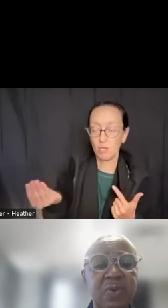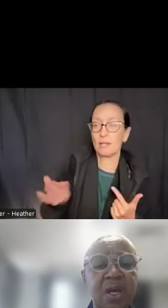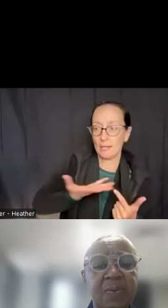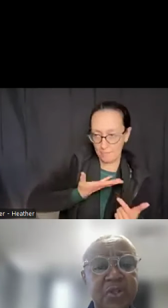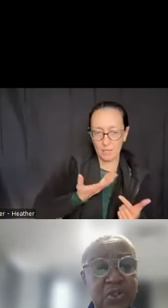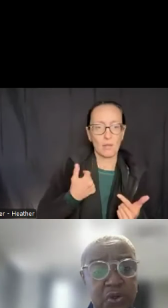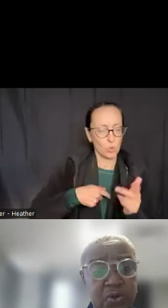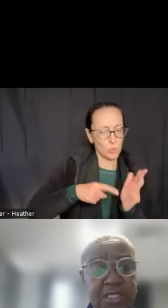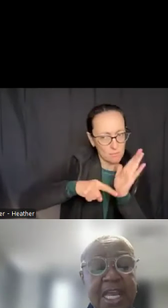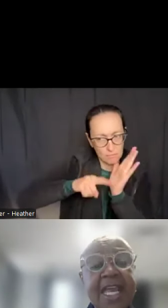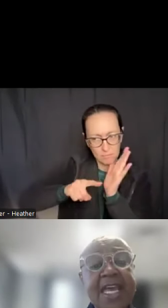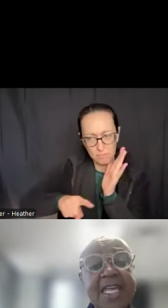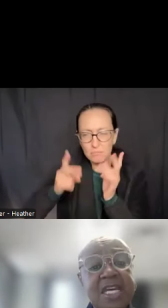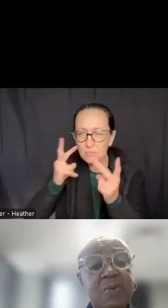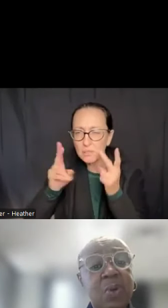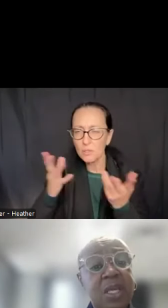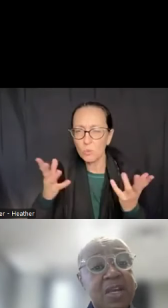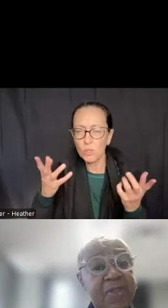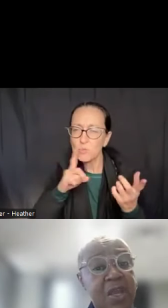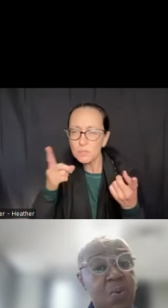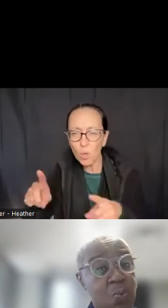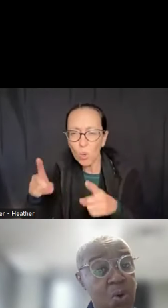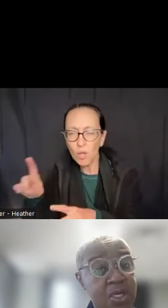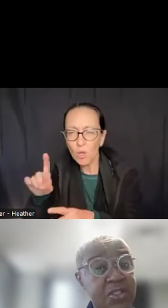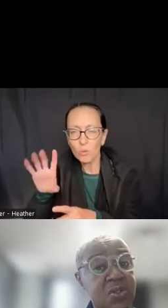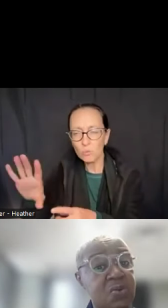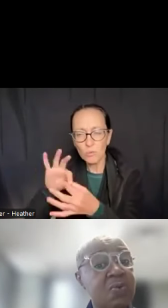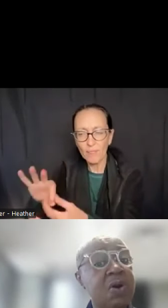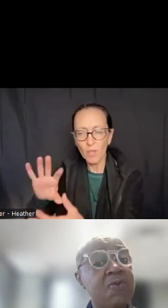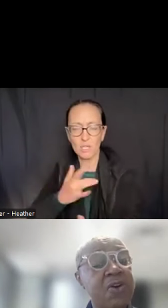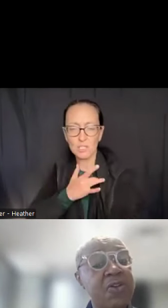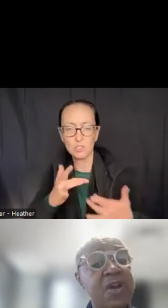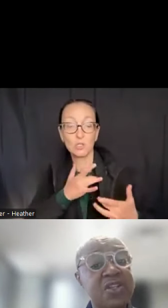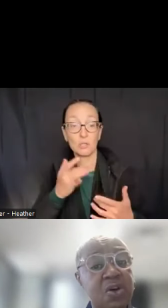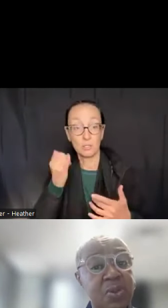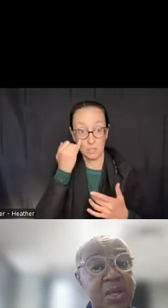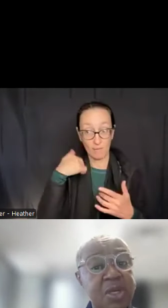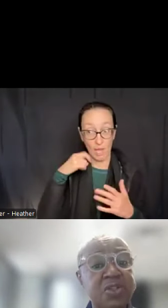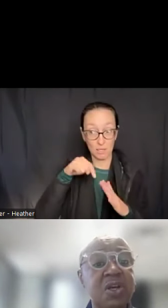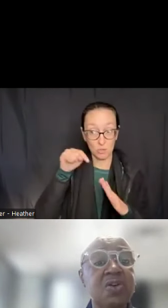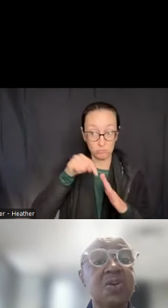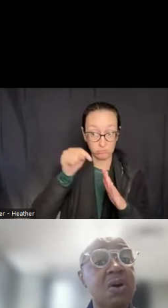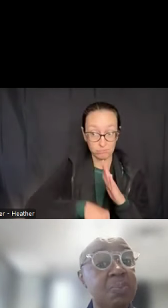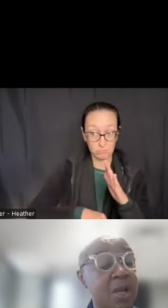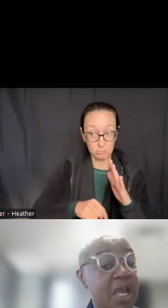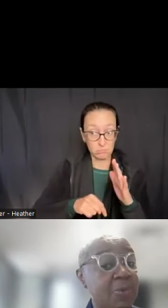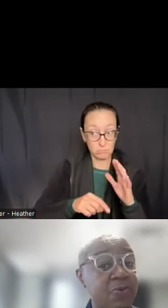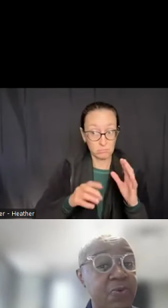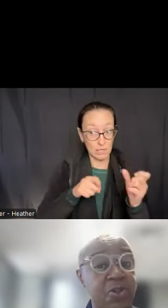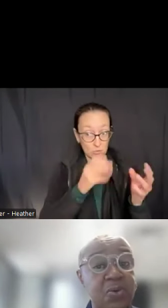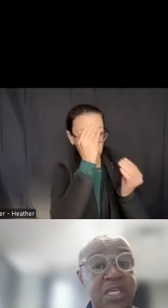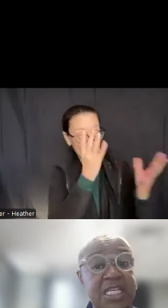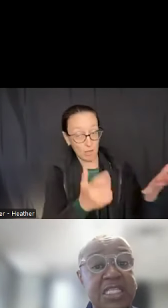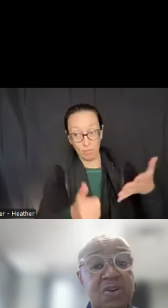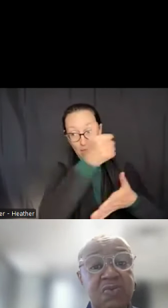those concerns. And then if they want us to go further and talk with the administrators or perhaps